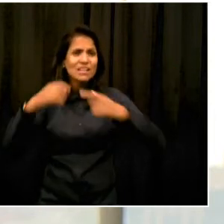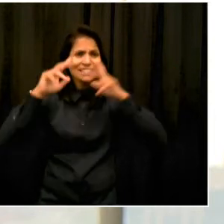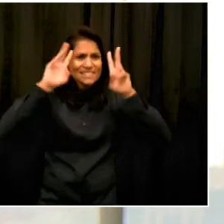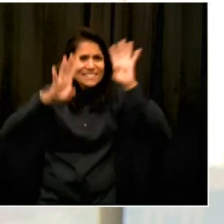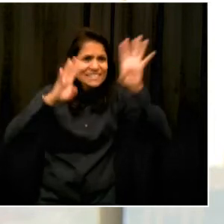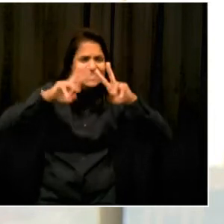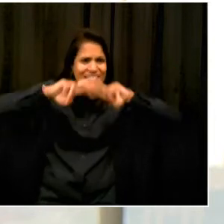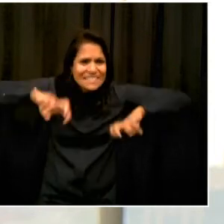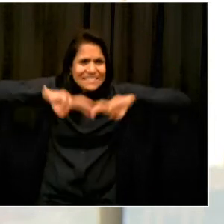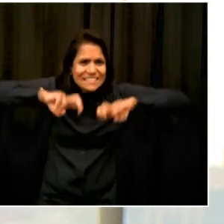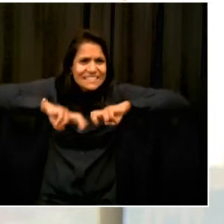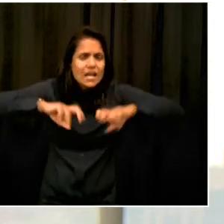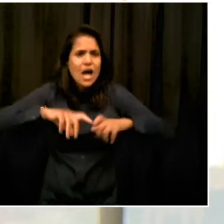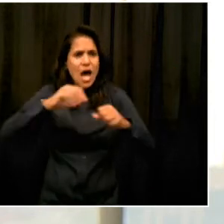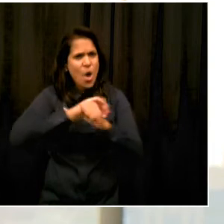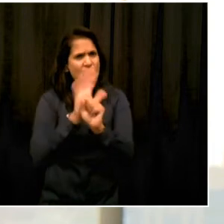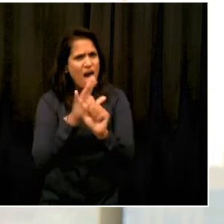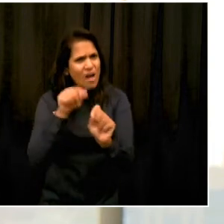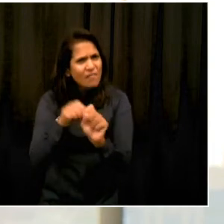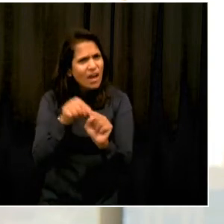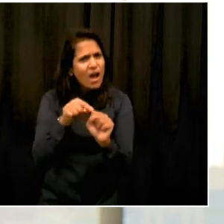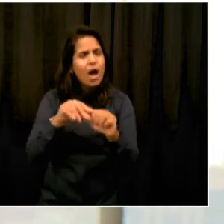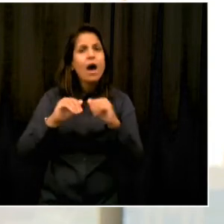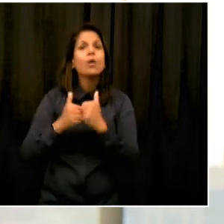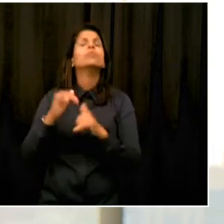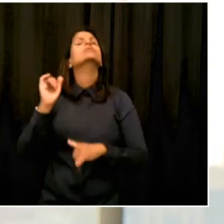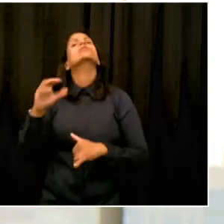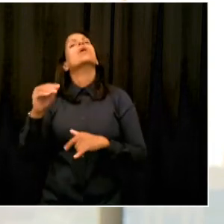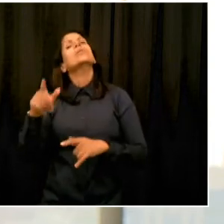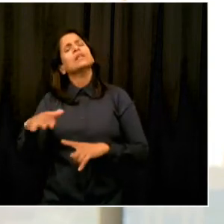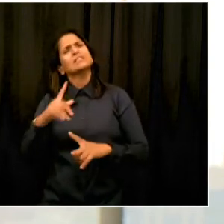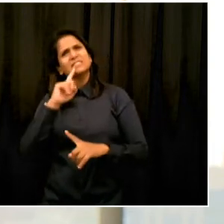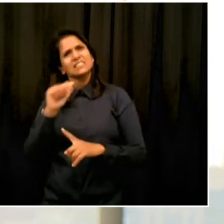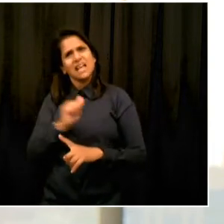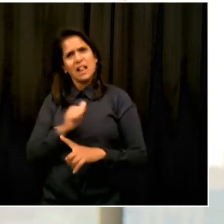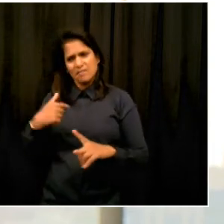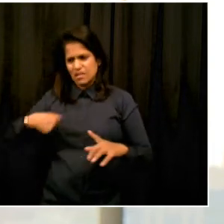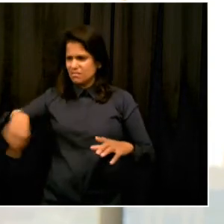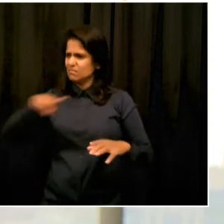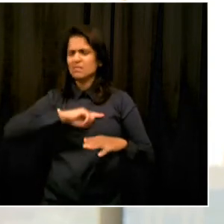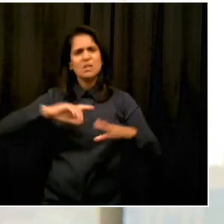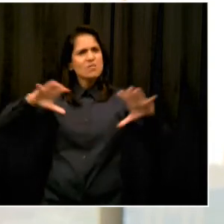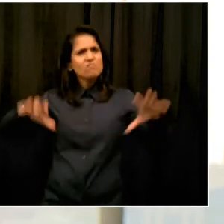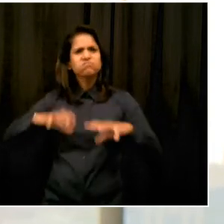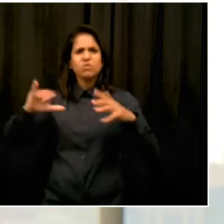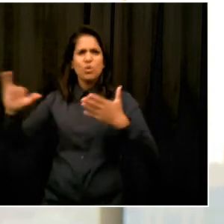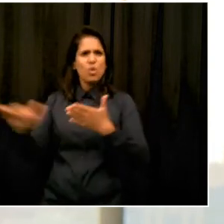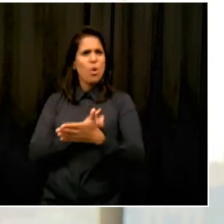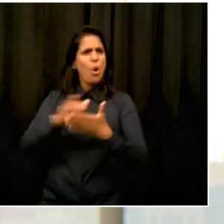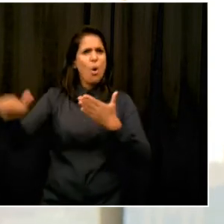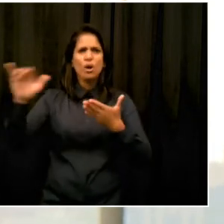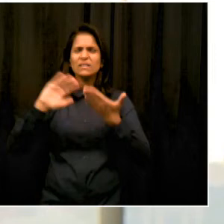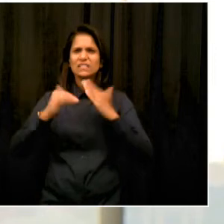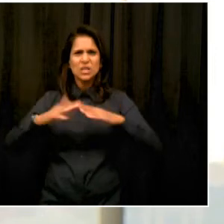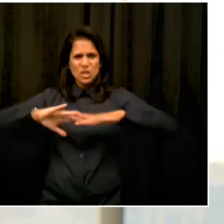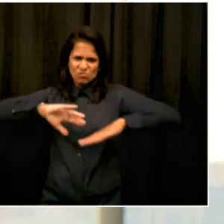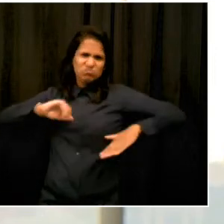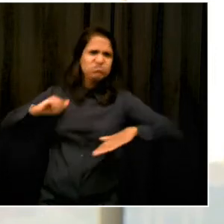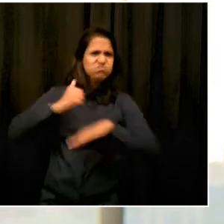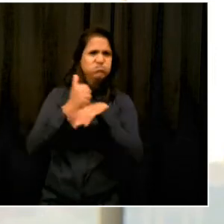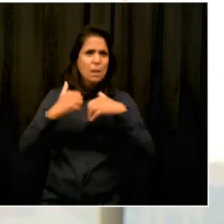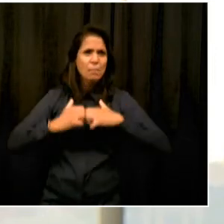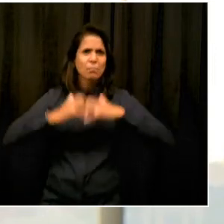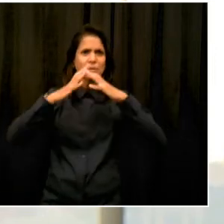that understands the problem like nowhere else, that understands what it means for everyday